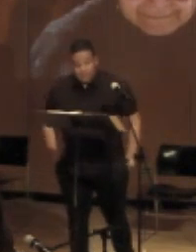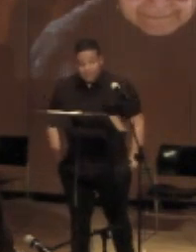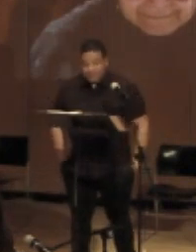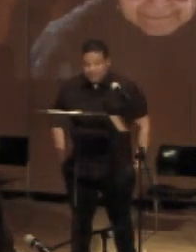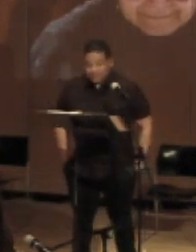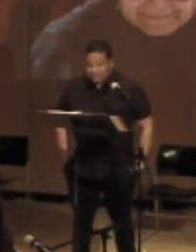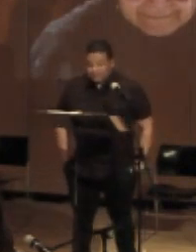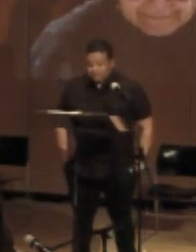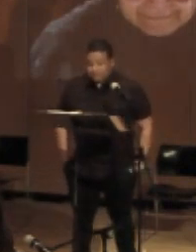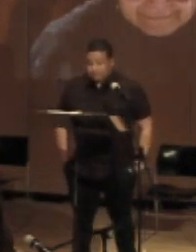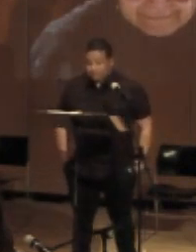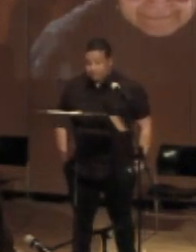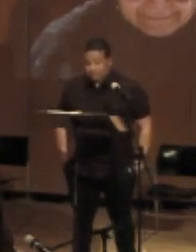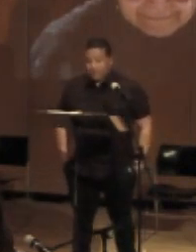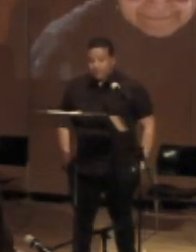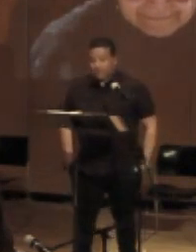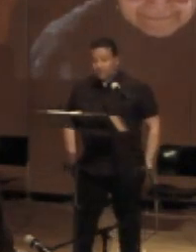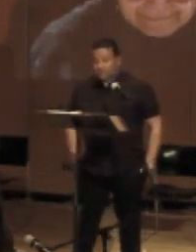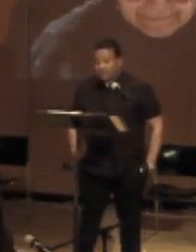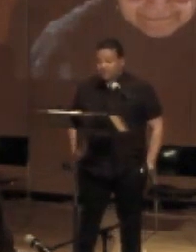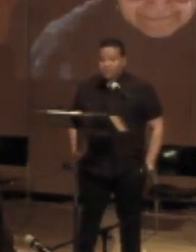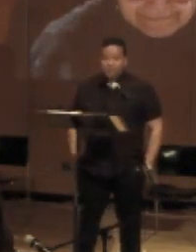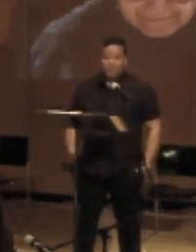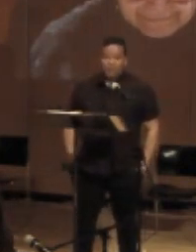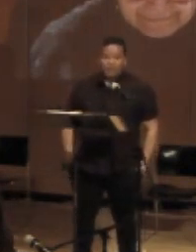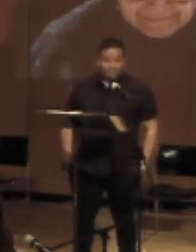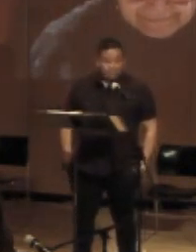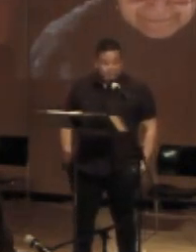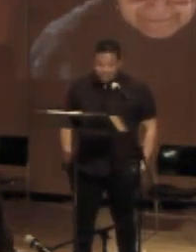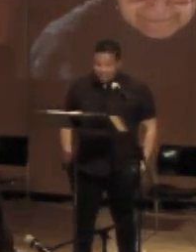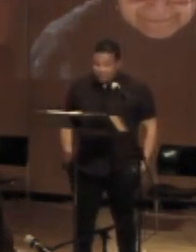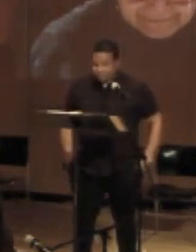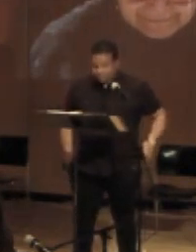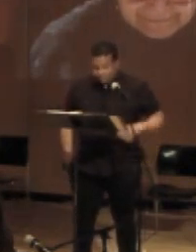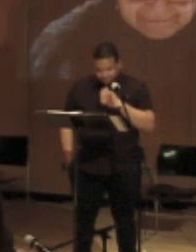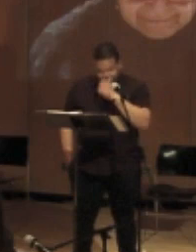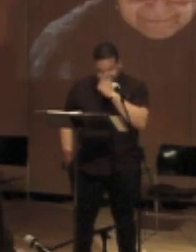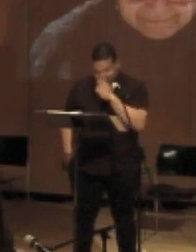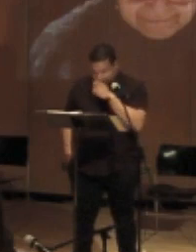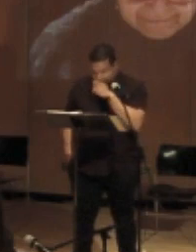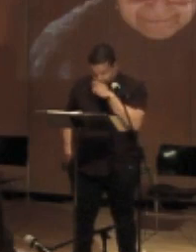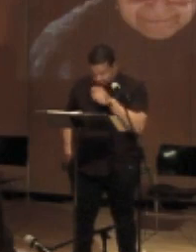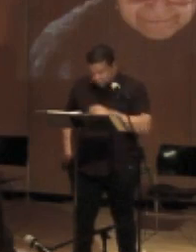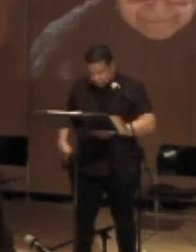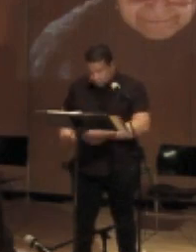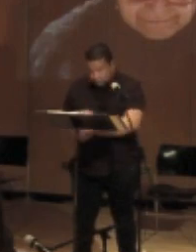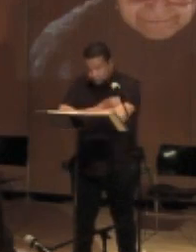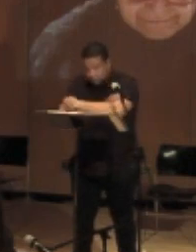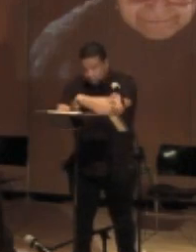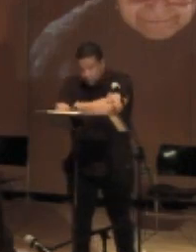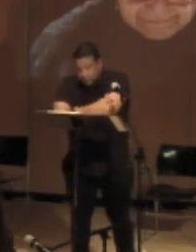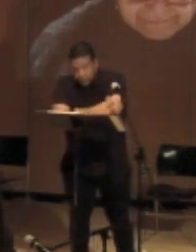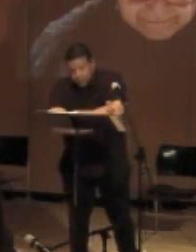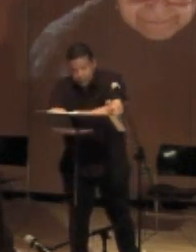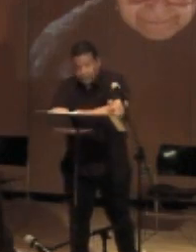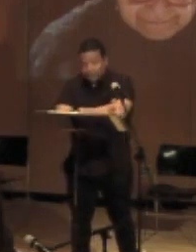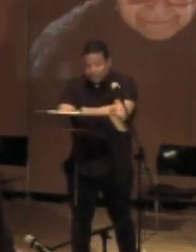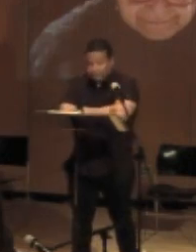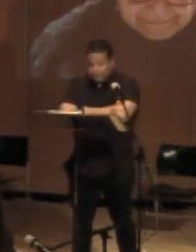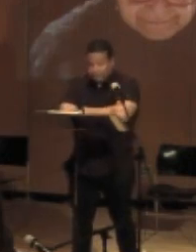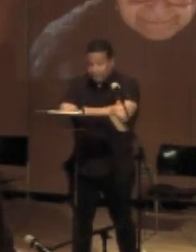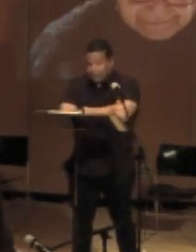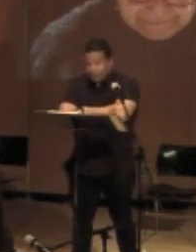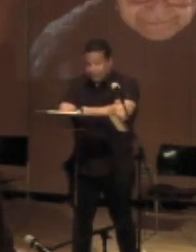happened I Henning took Hildy and I johanes took Nora and when you marry the daughter yeah well Mom comes